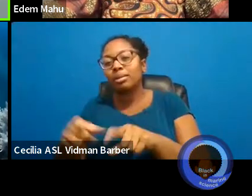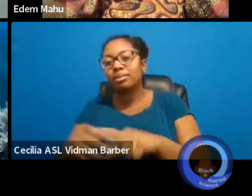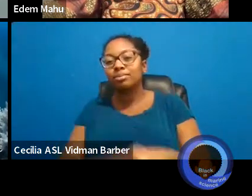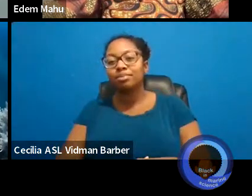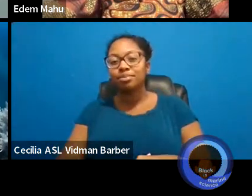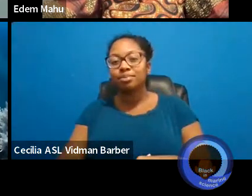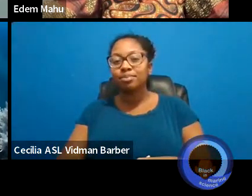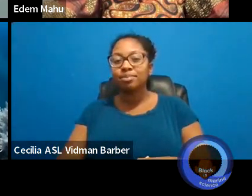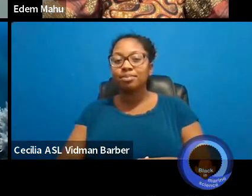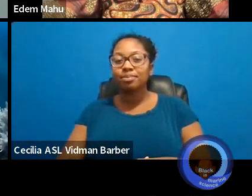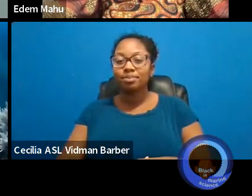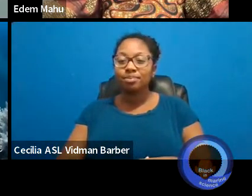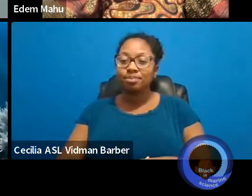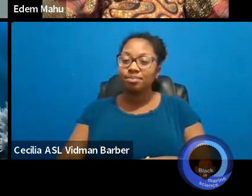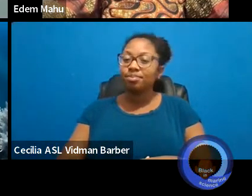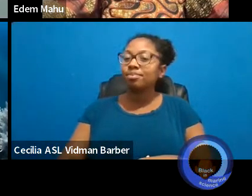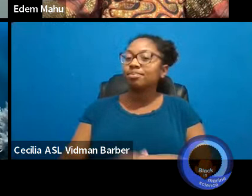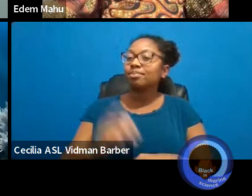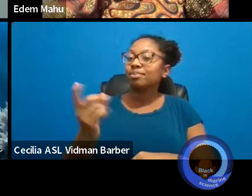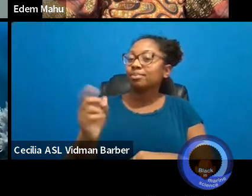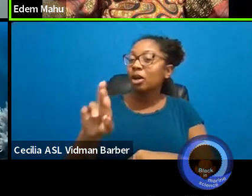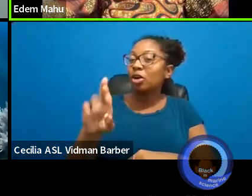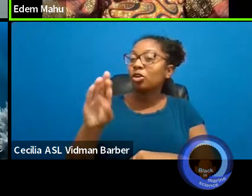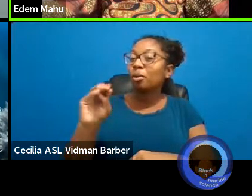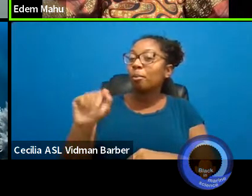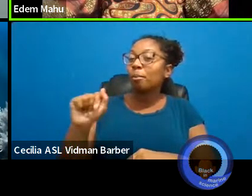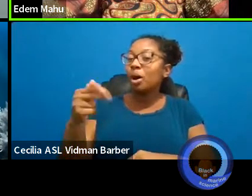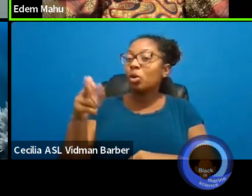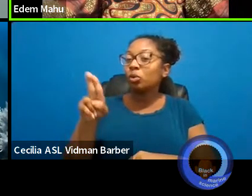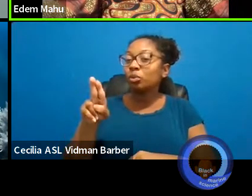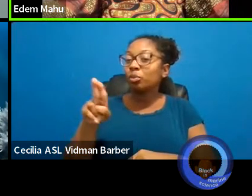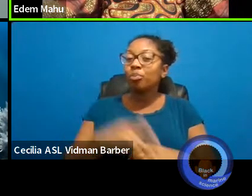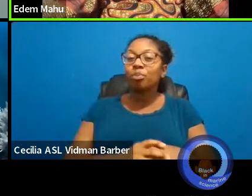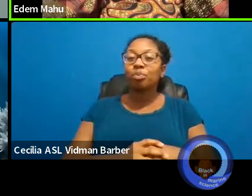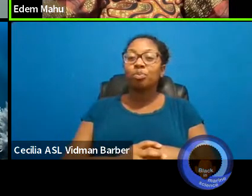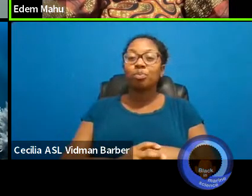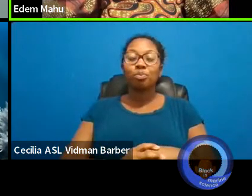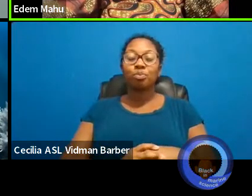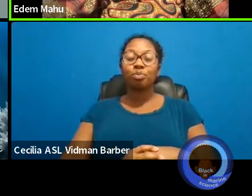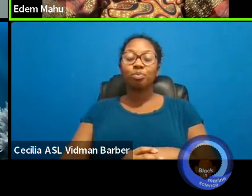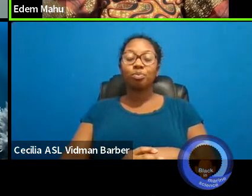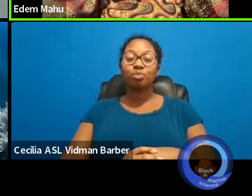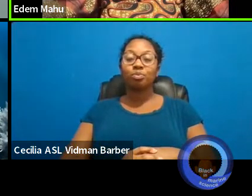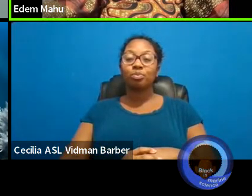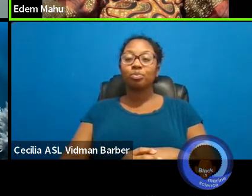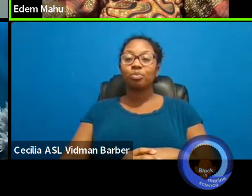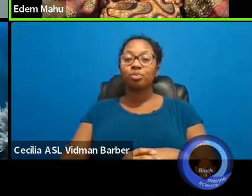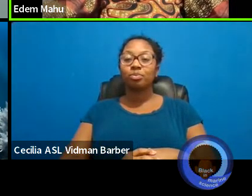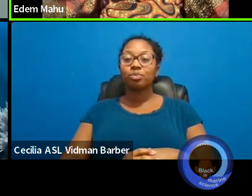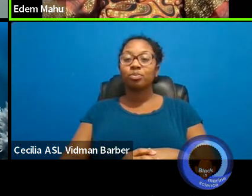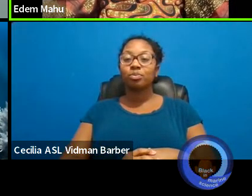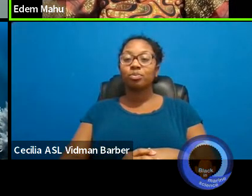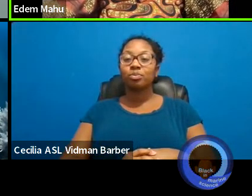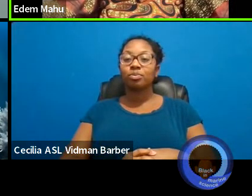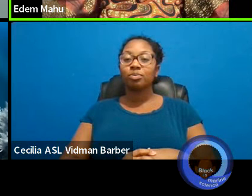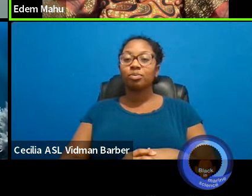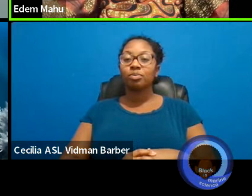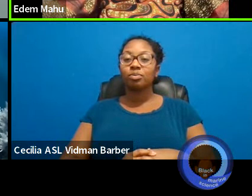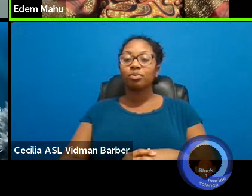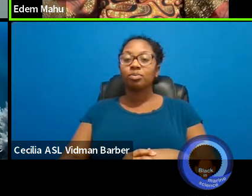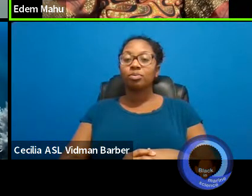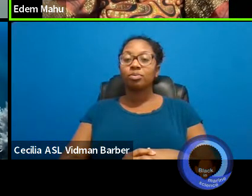Dr. Mahu? Yes, so I'll come in with the visa